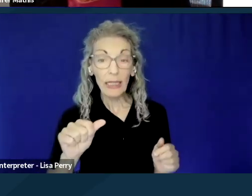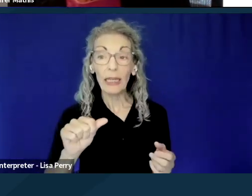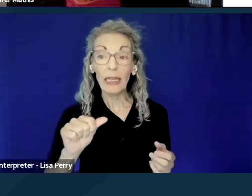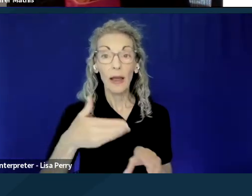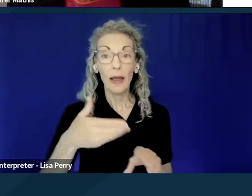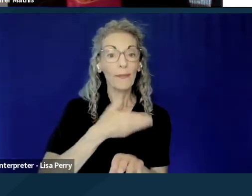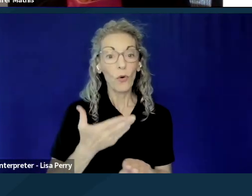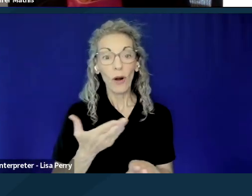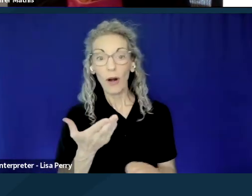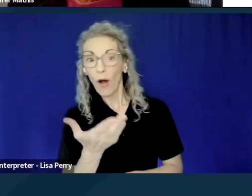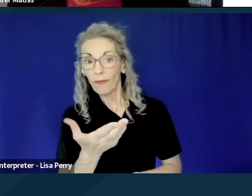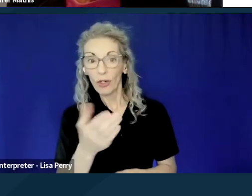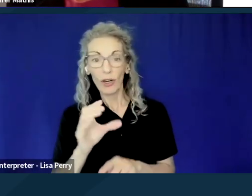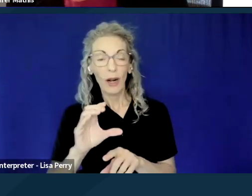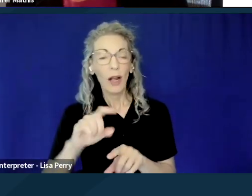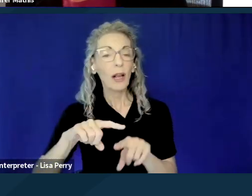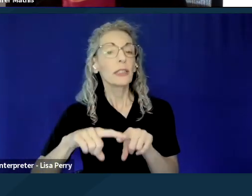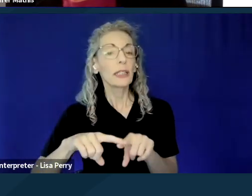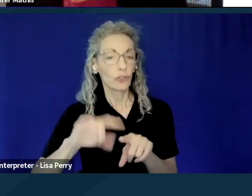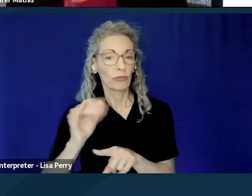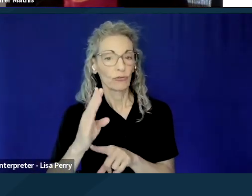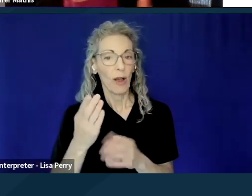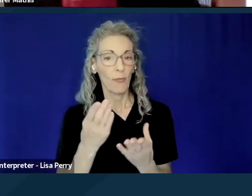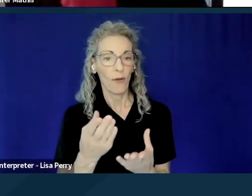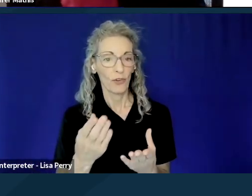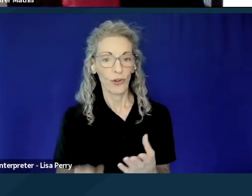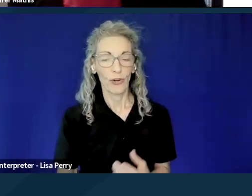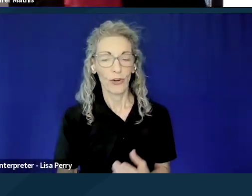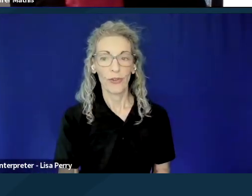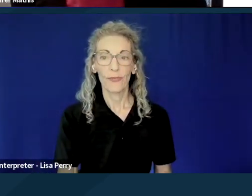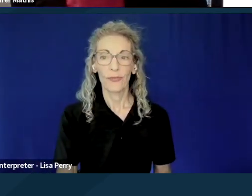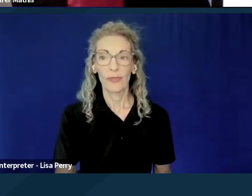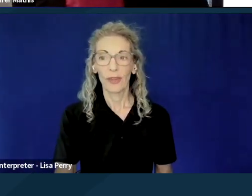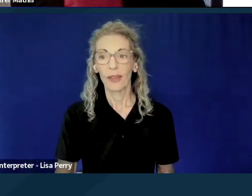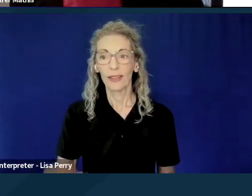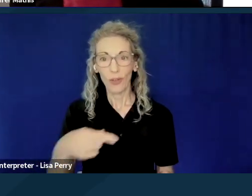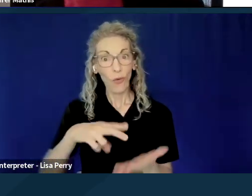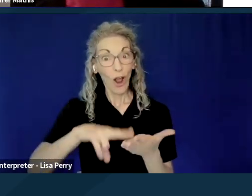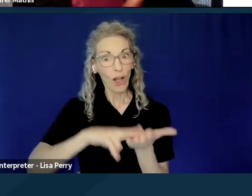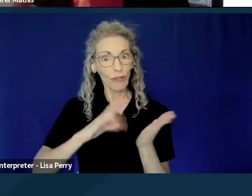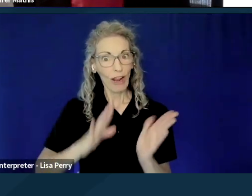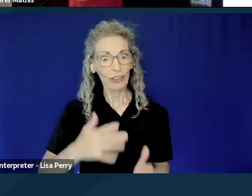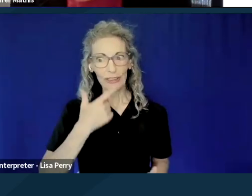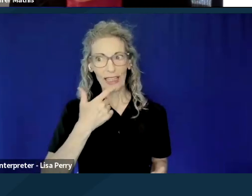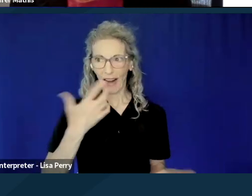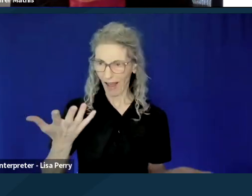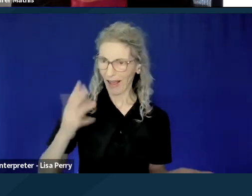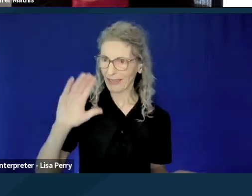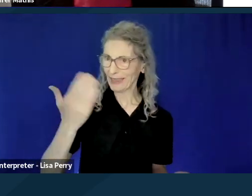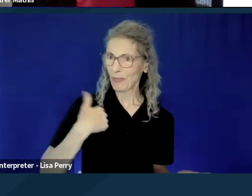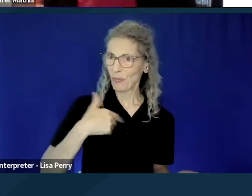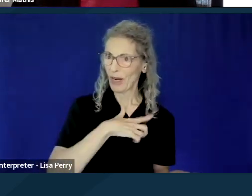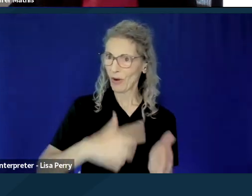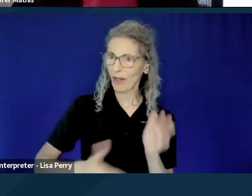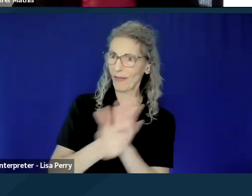you've given them a conditional job offer. And so, aren't we violating the EDA if we do that?